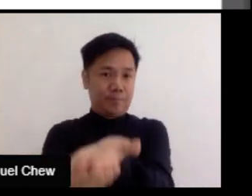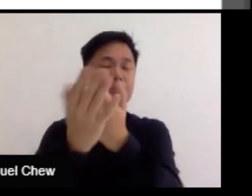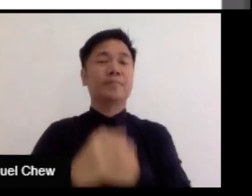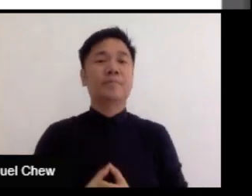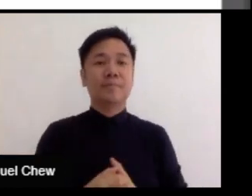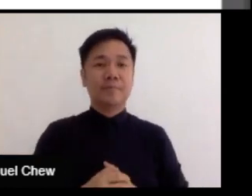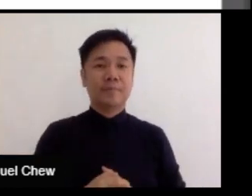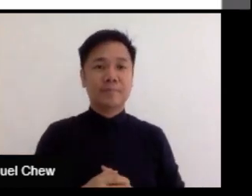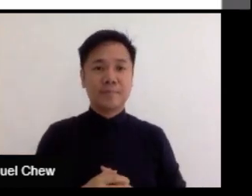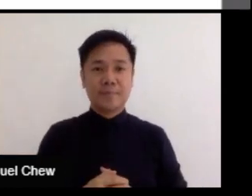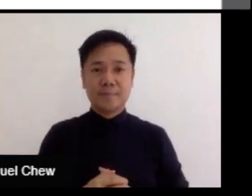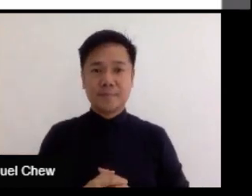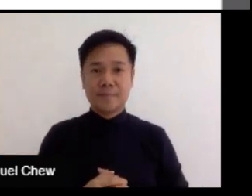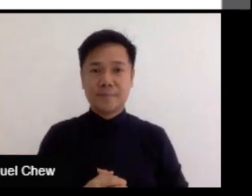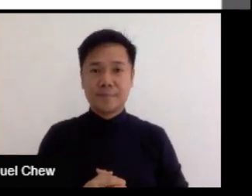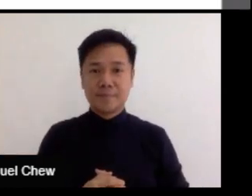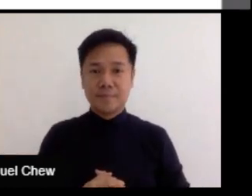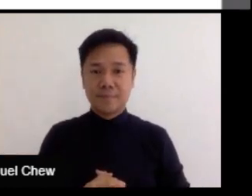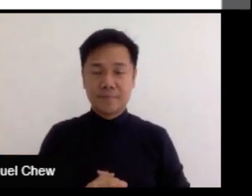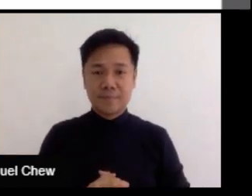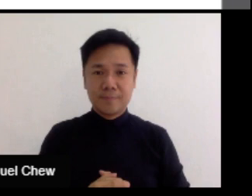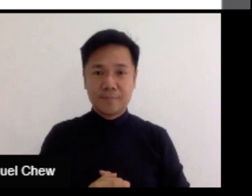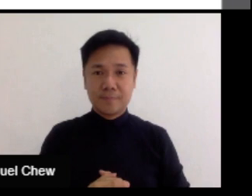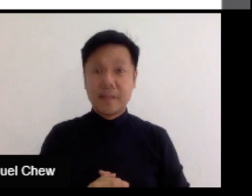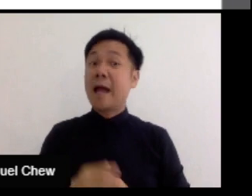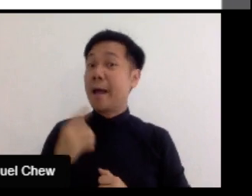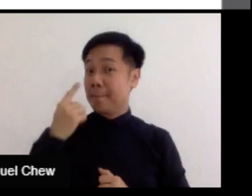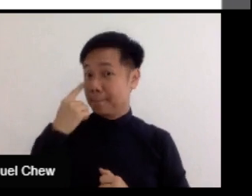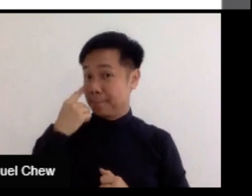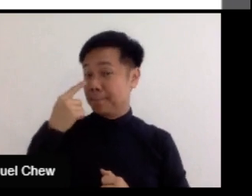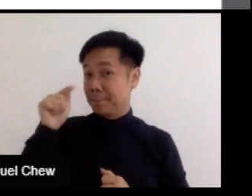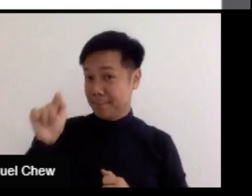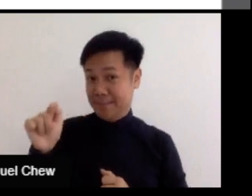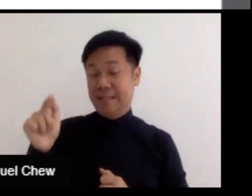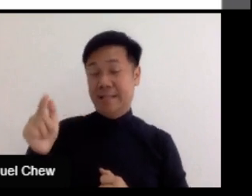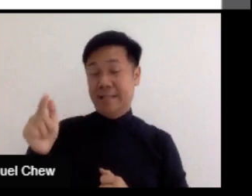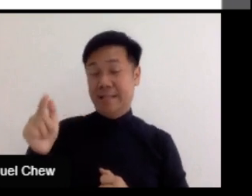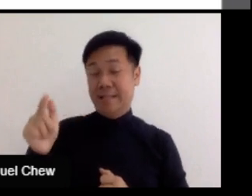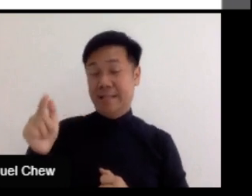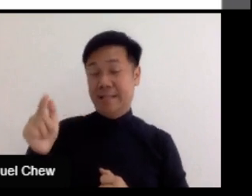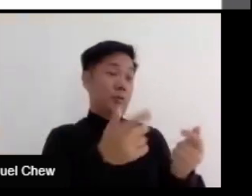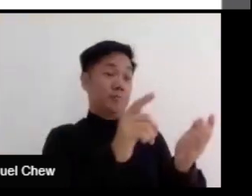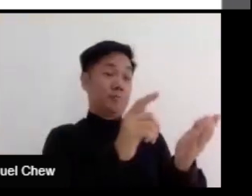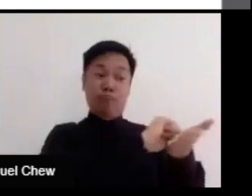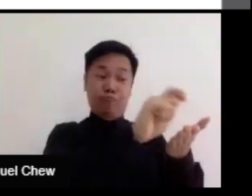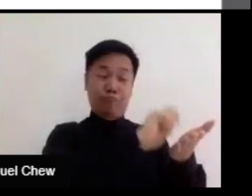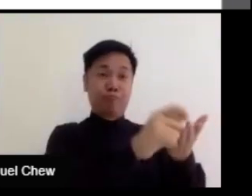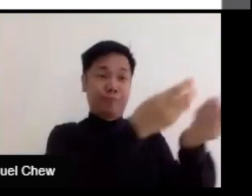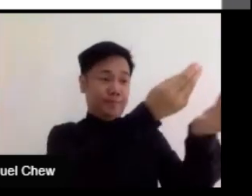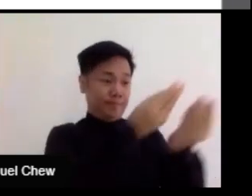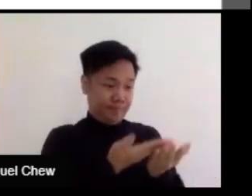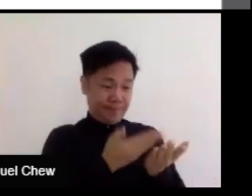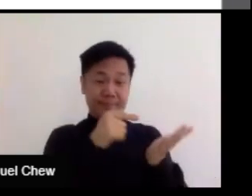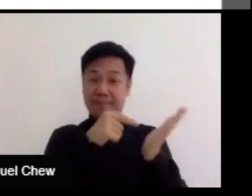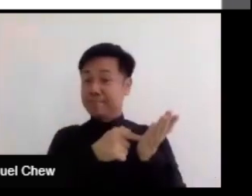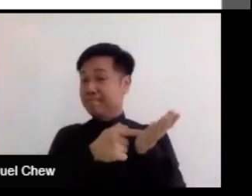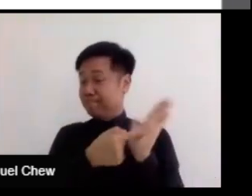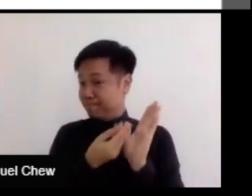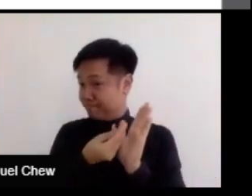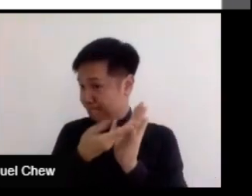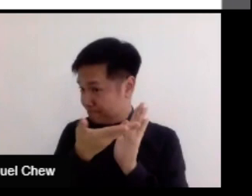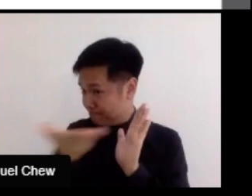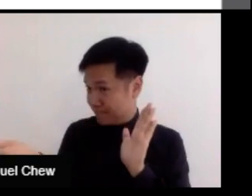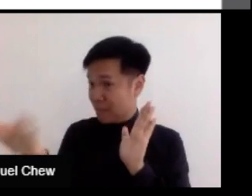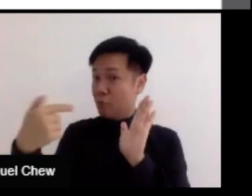I think if this was the format that was provided to us by editorial, if the delegates feel that it